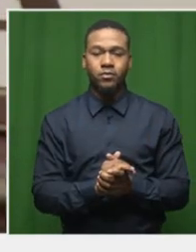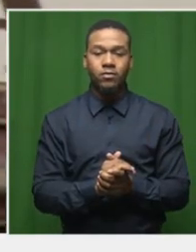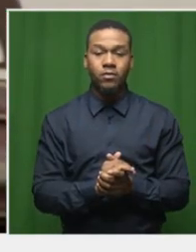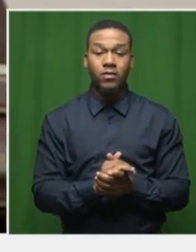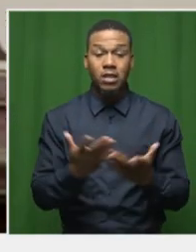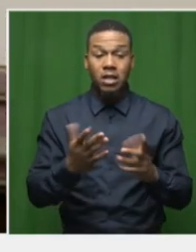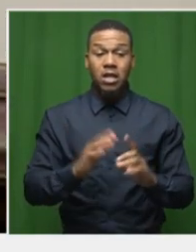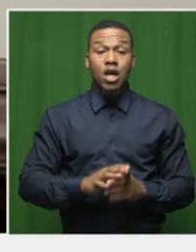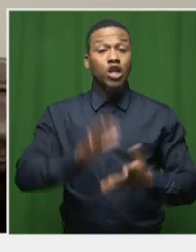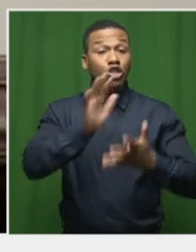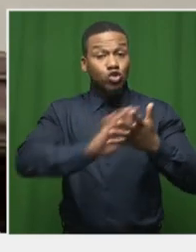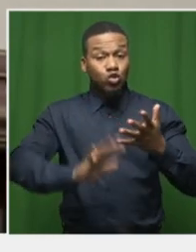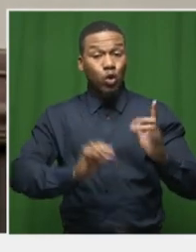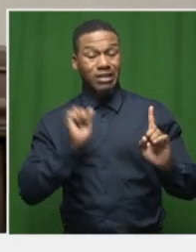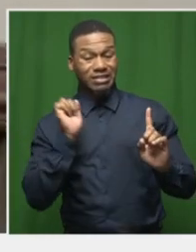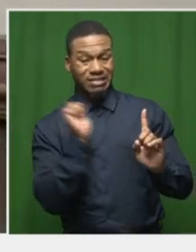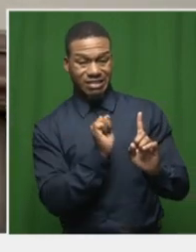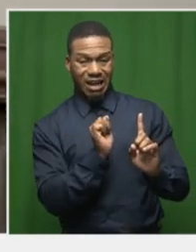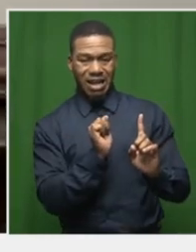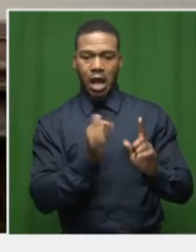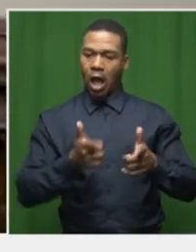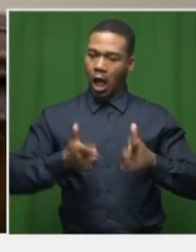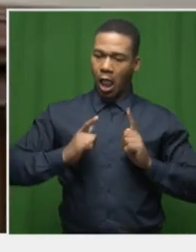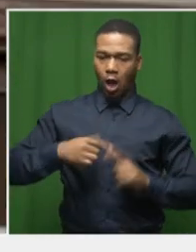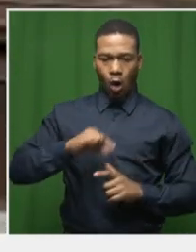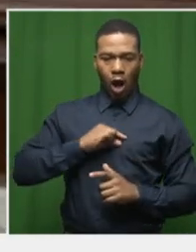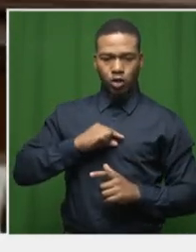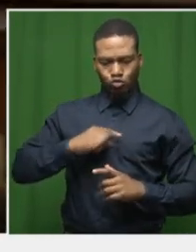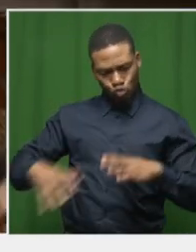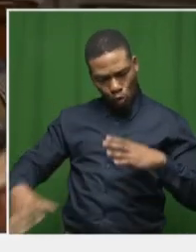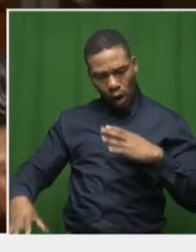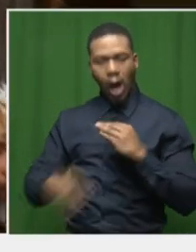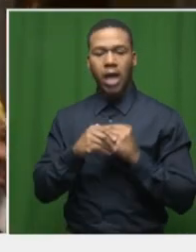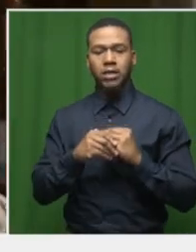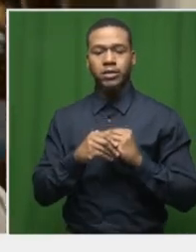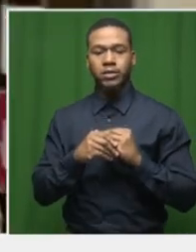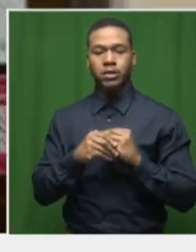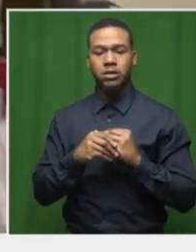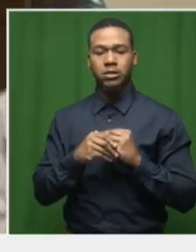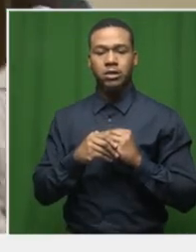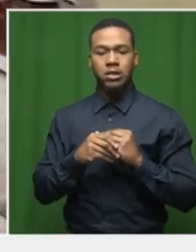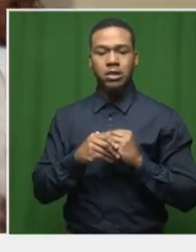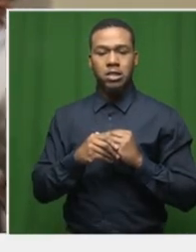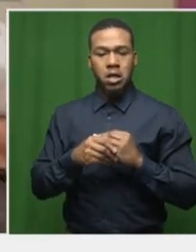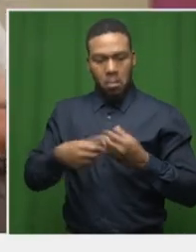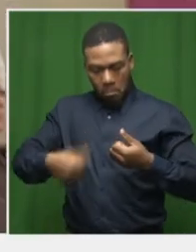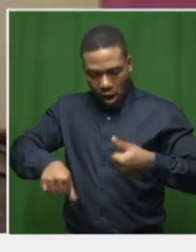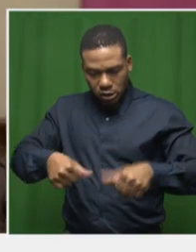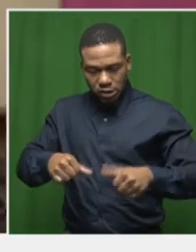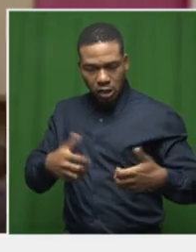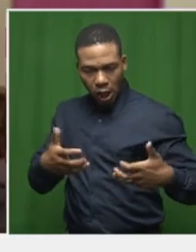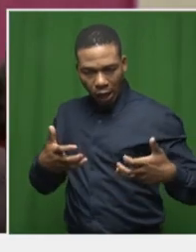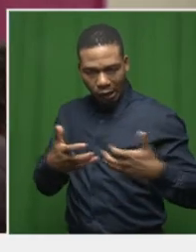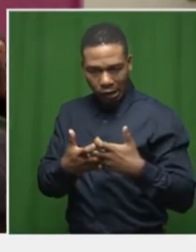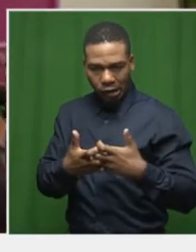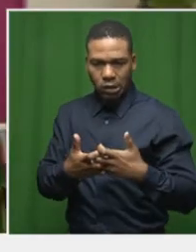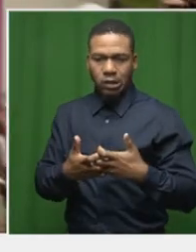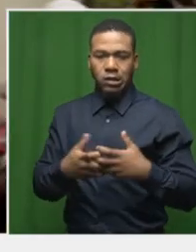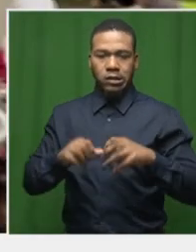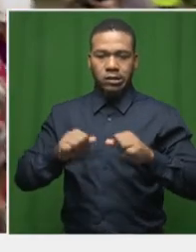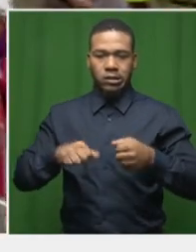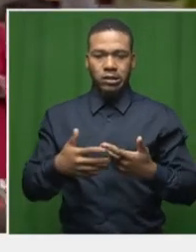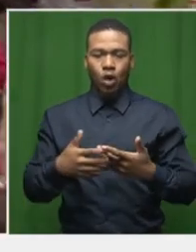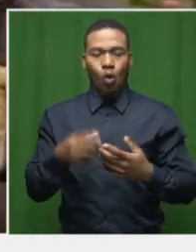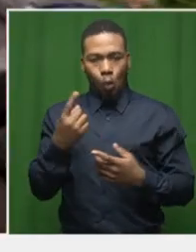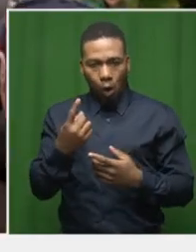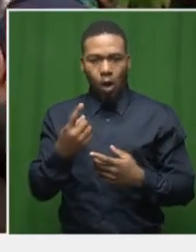re-add a piece of the university's puzzle, an incomplete puzzle story that through the puzzle pieces added one